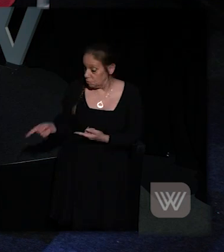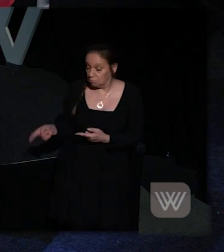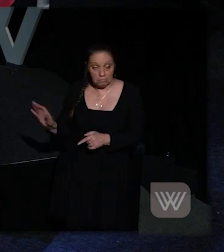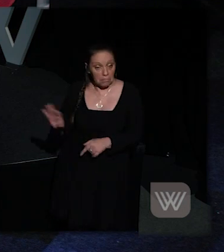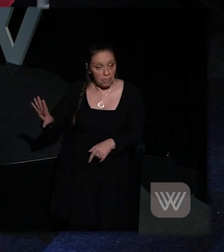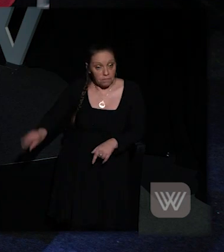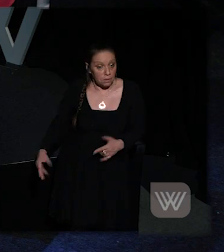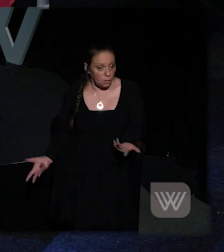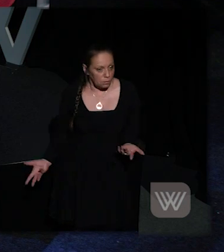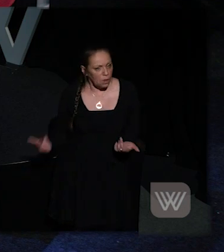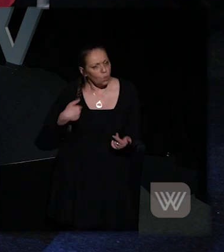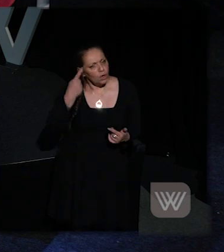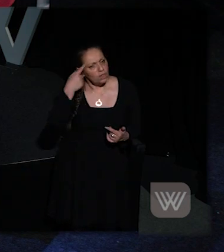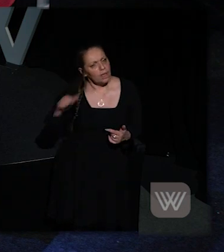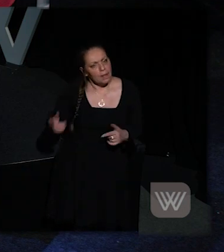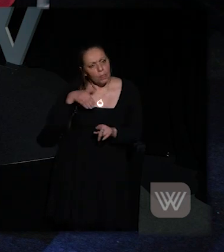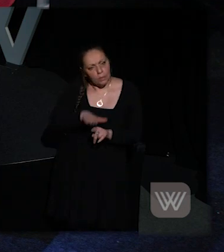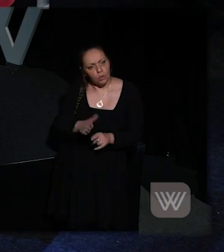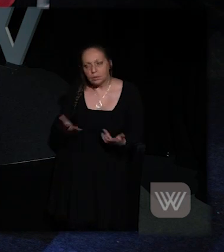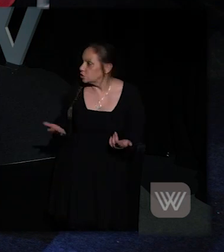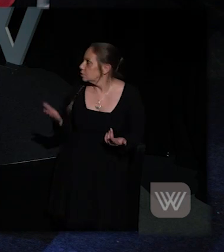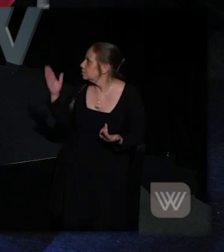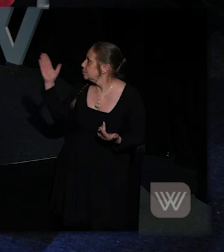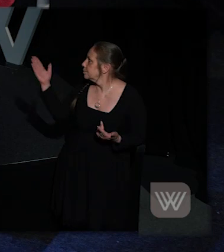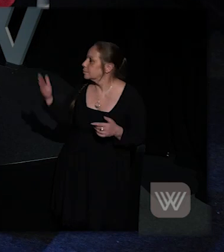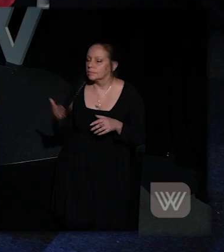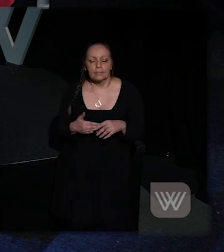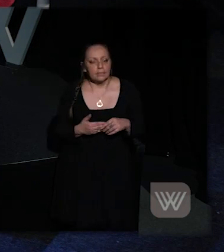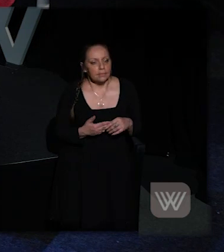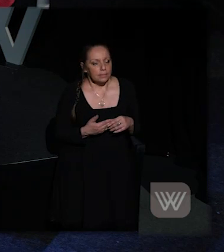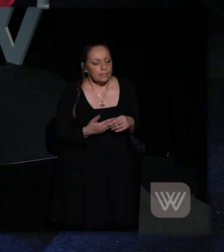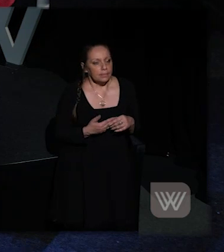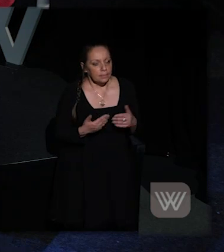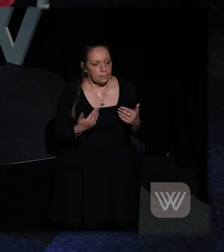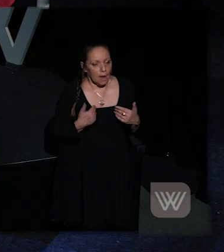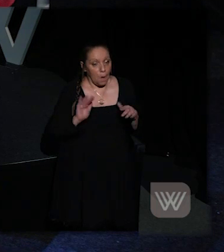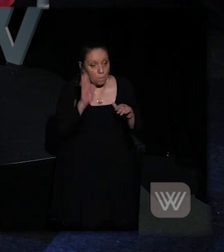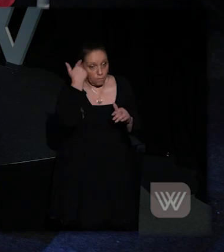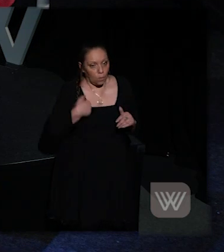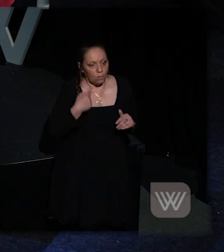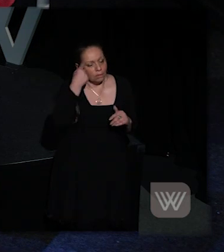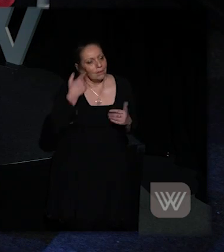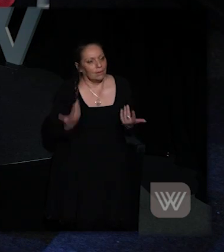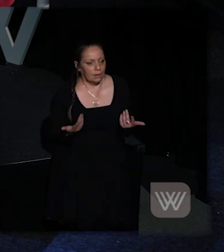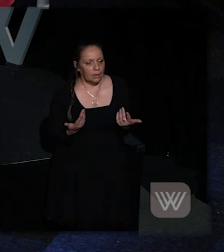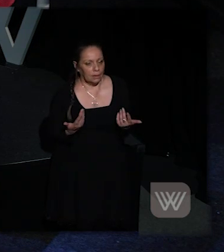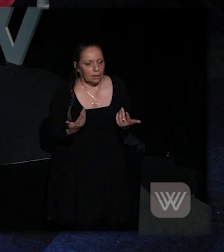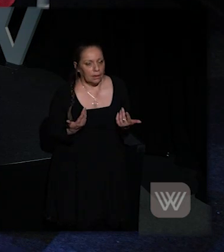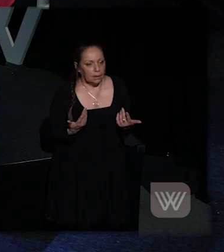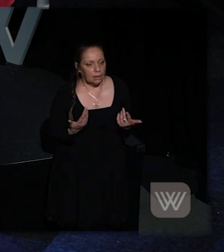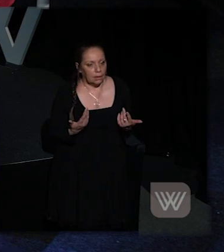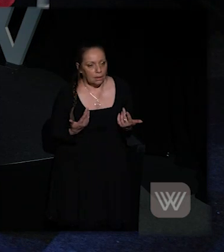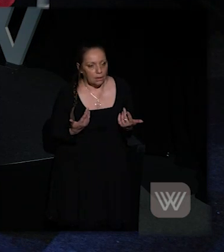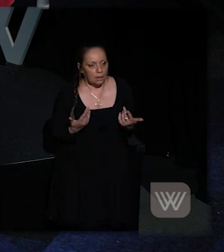And I wonder what you think about that approach. Look, I used to think be silent to the